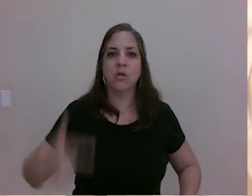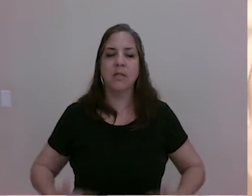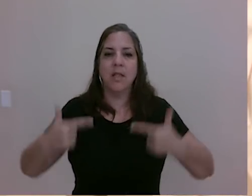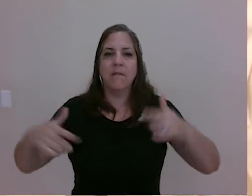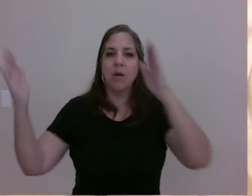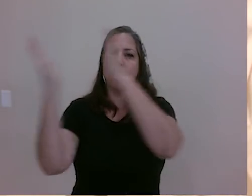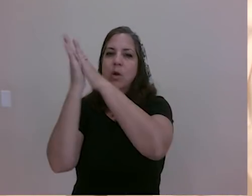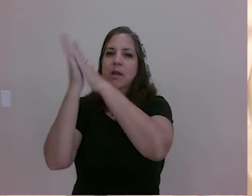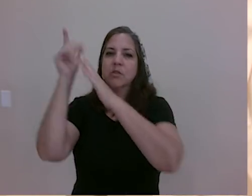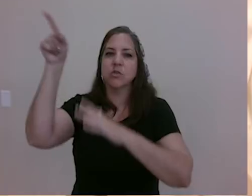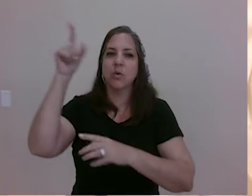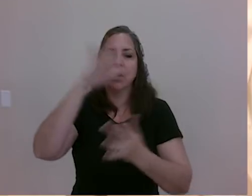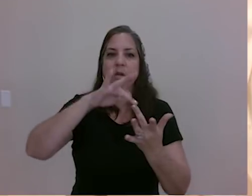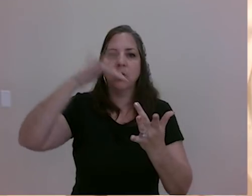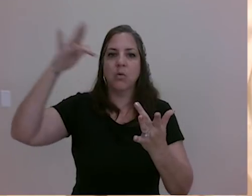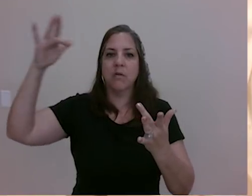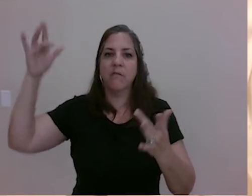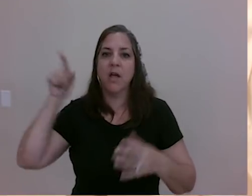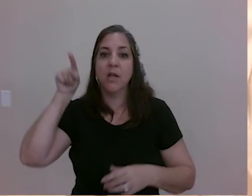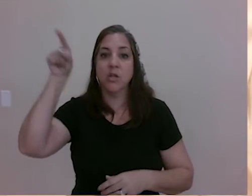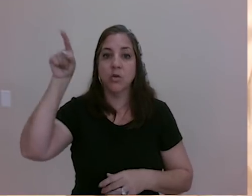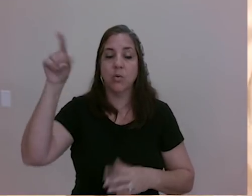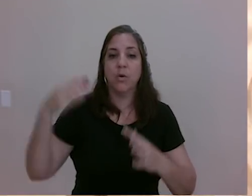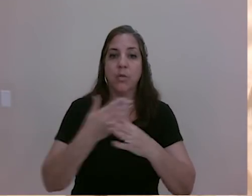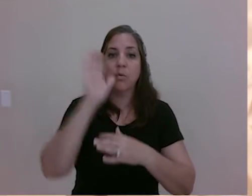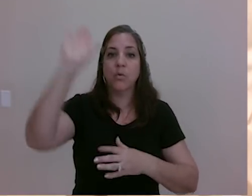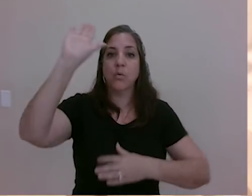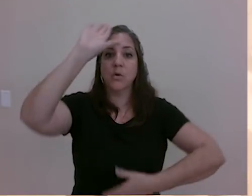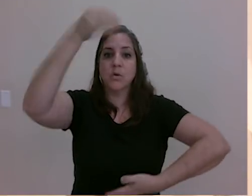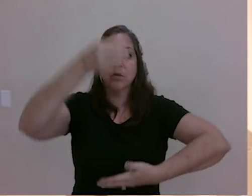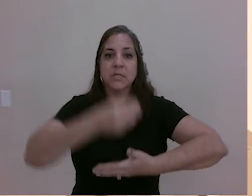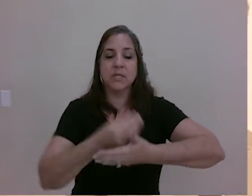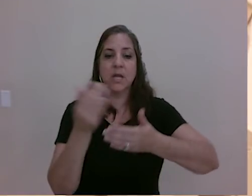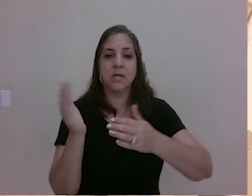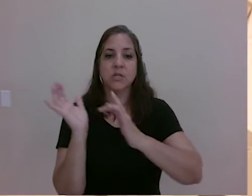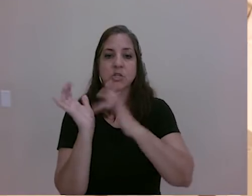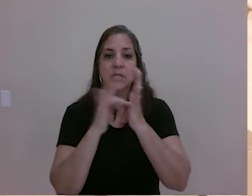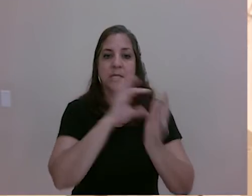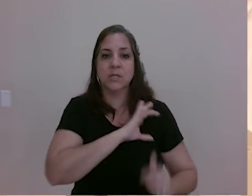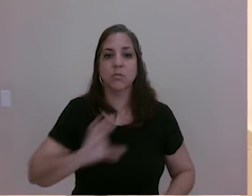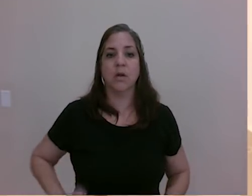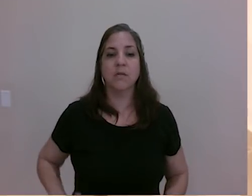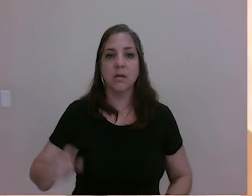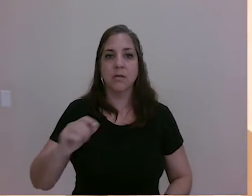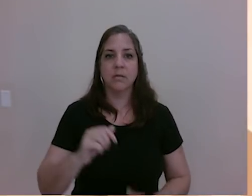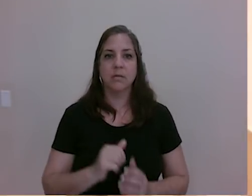and glorify you through your Son, Jesus the Christ.